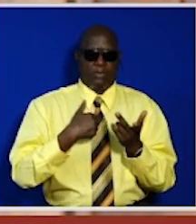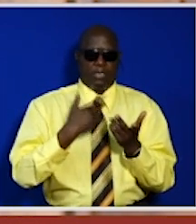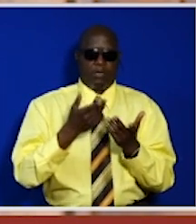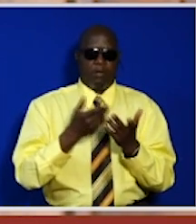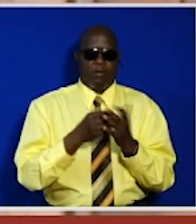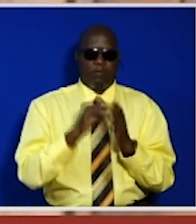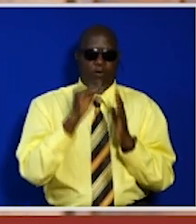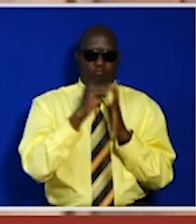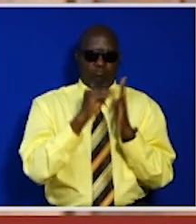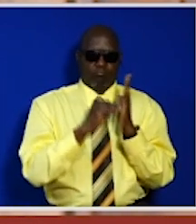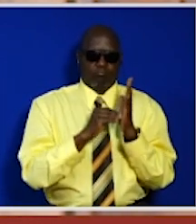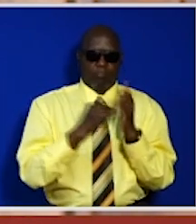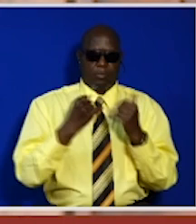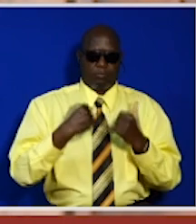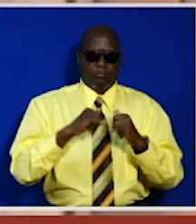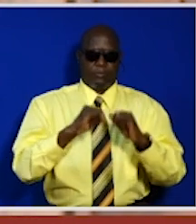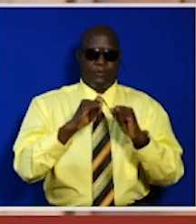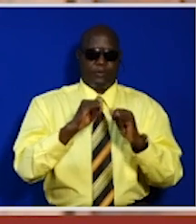applied without fail.